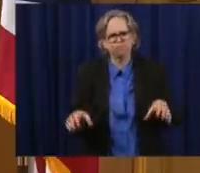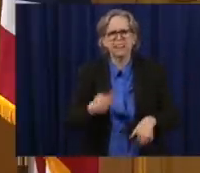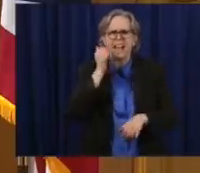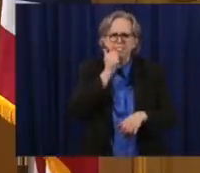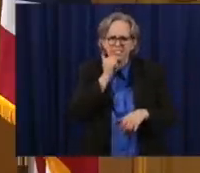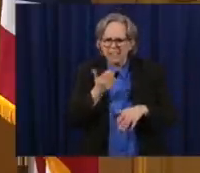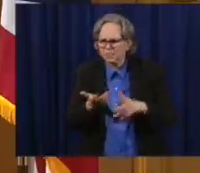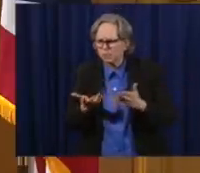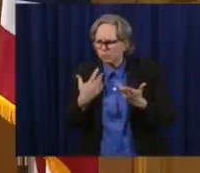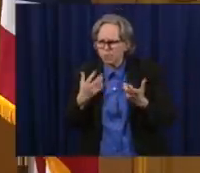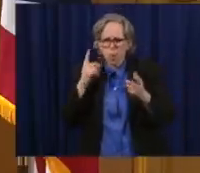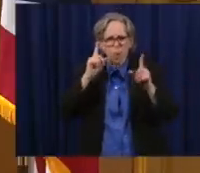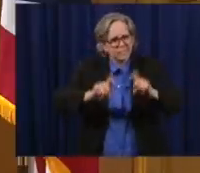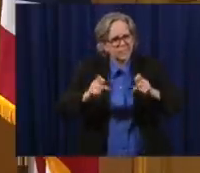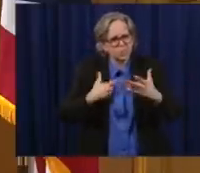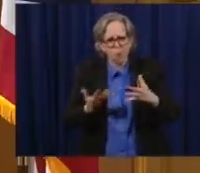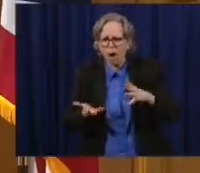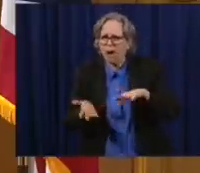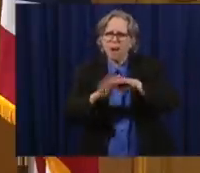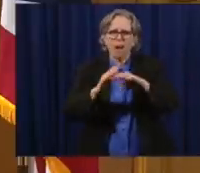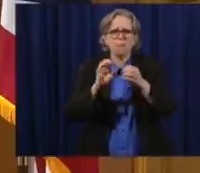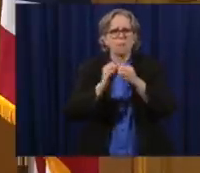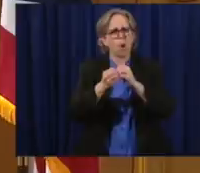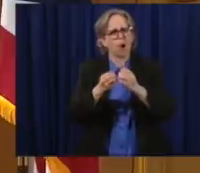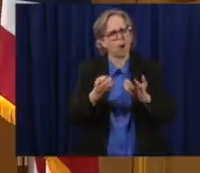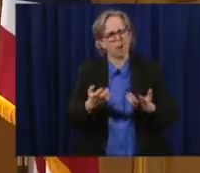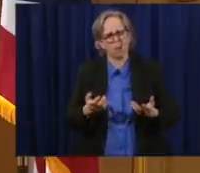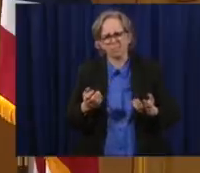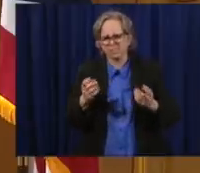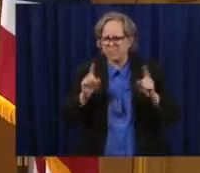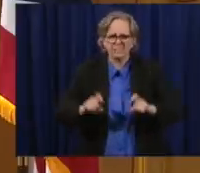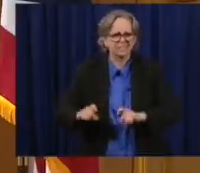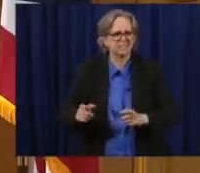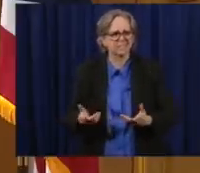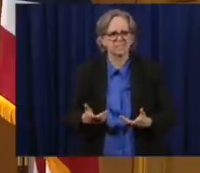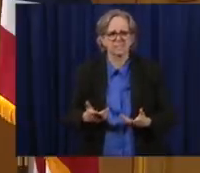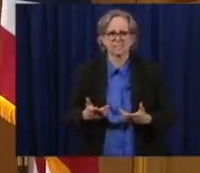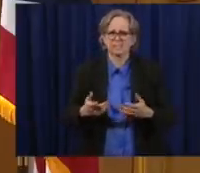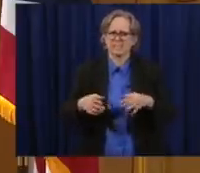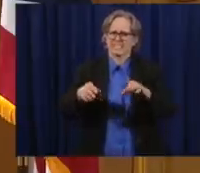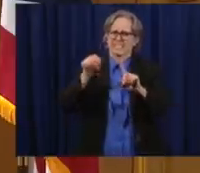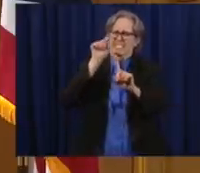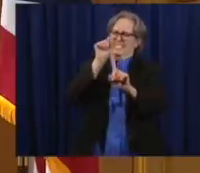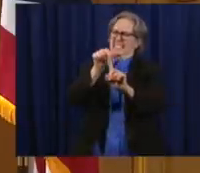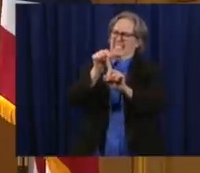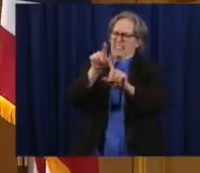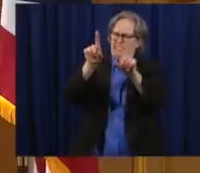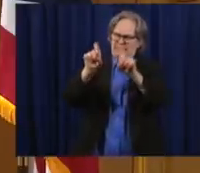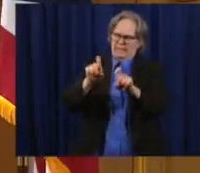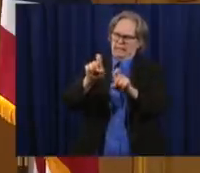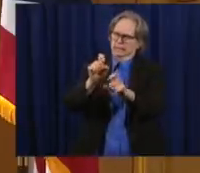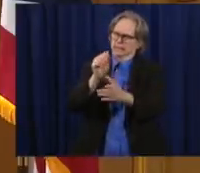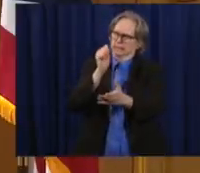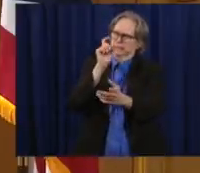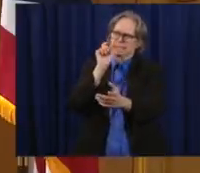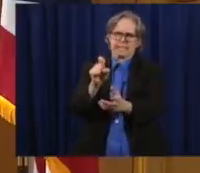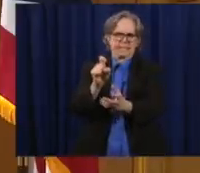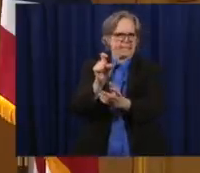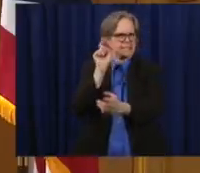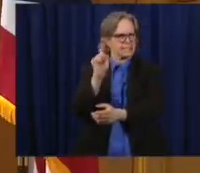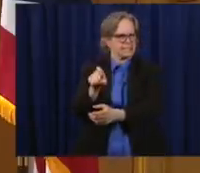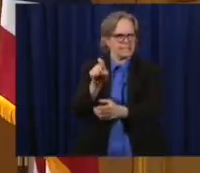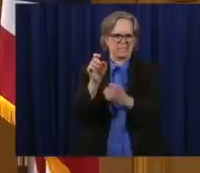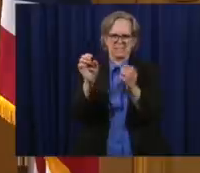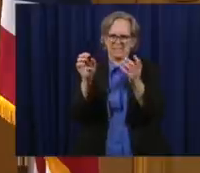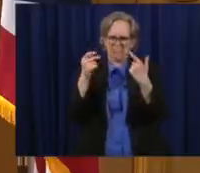more important as we go forward and as we try to figure out how we can come back as a state than